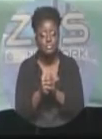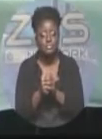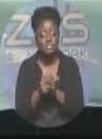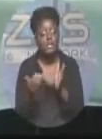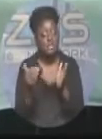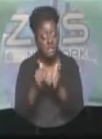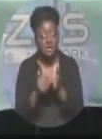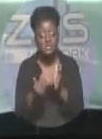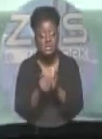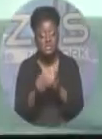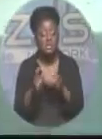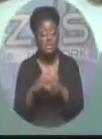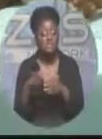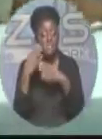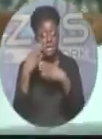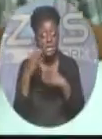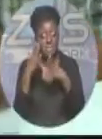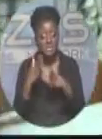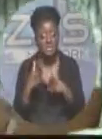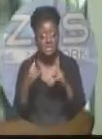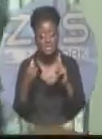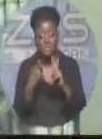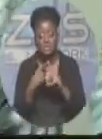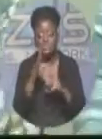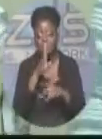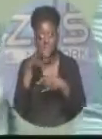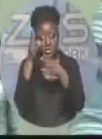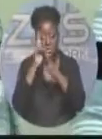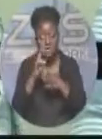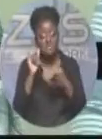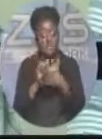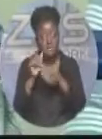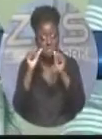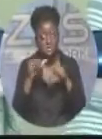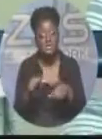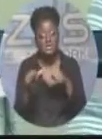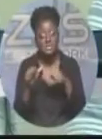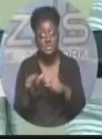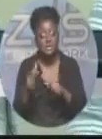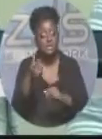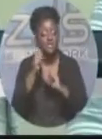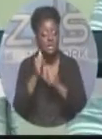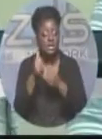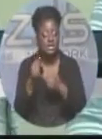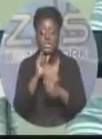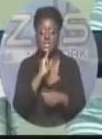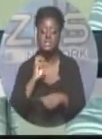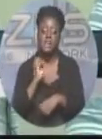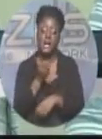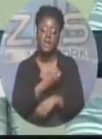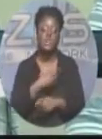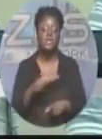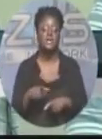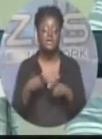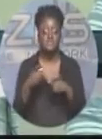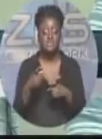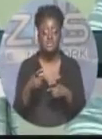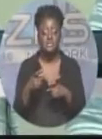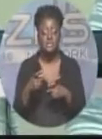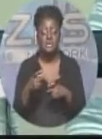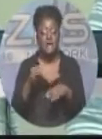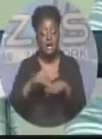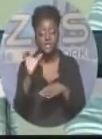us. Junkanoo is our gift, and you know, when Christmas arrives, we are so interested in opening our